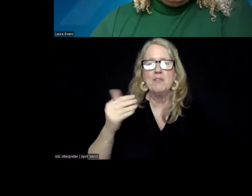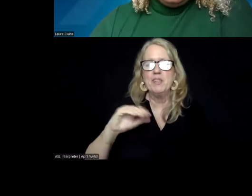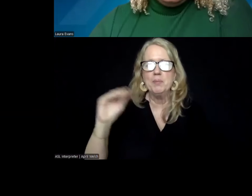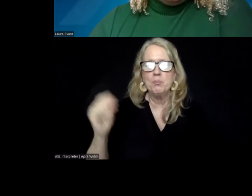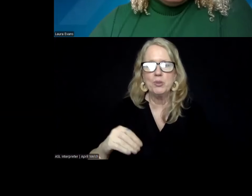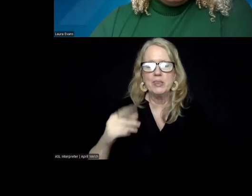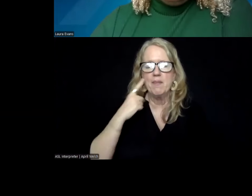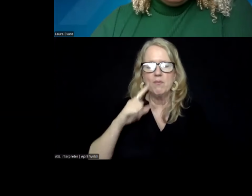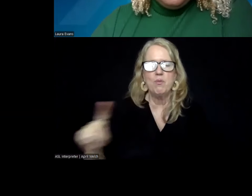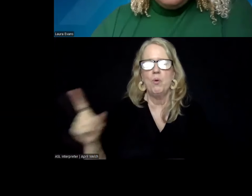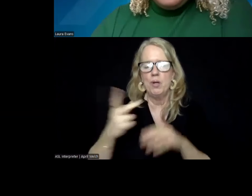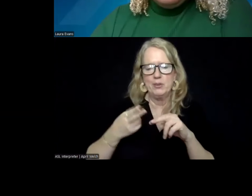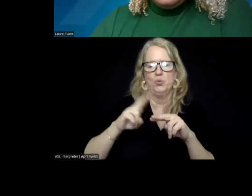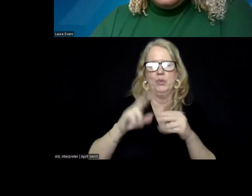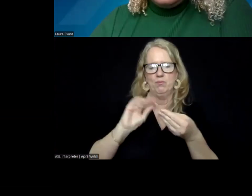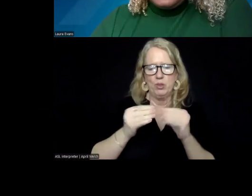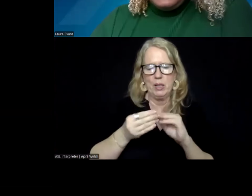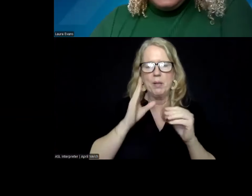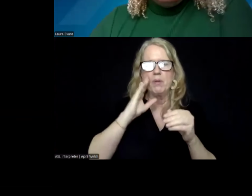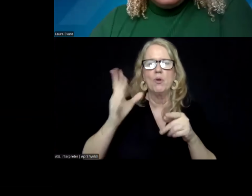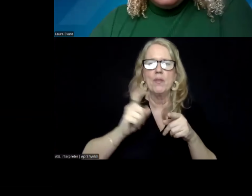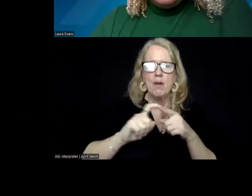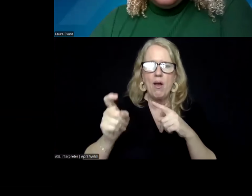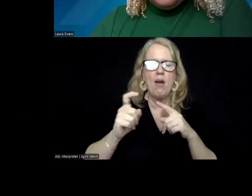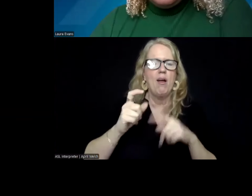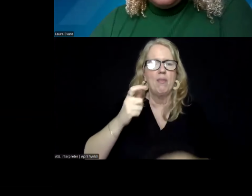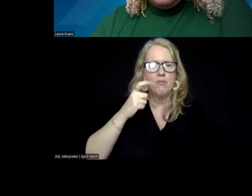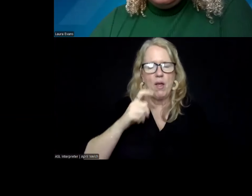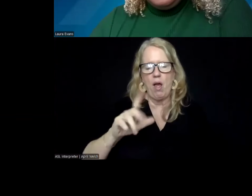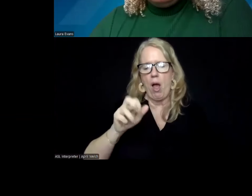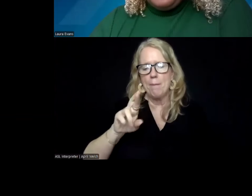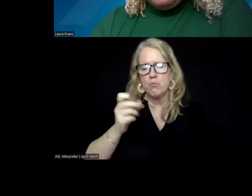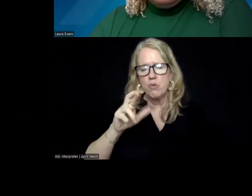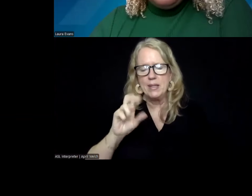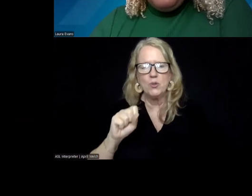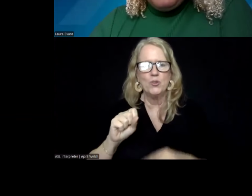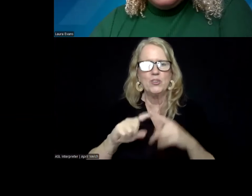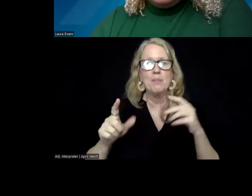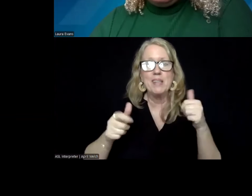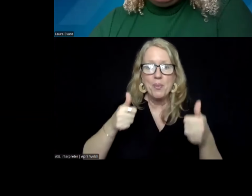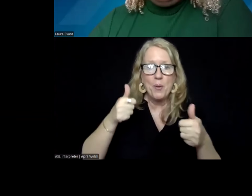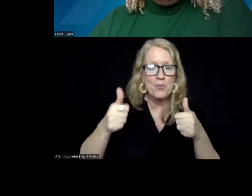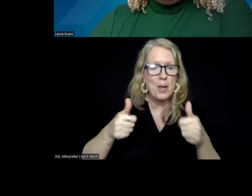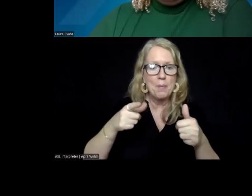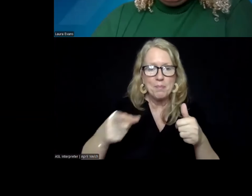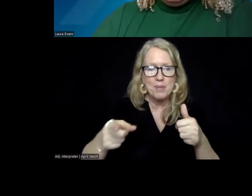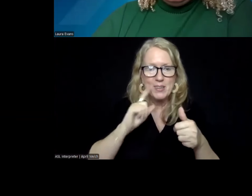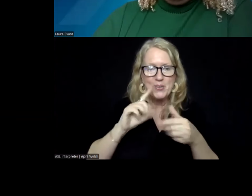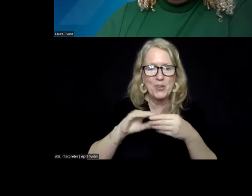of increasing number of call operators. I'm seeing folks thumbs up your comment,